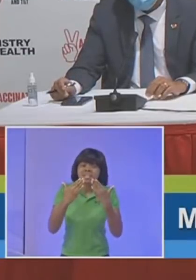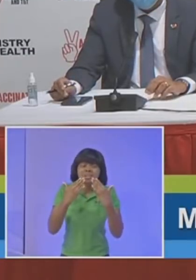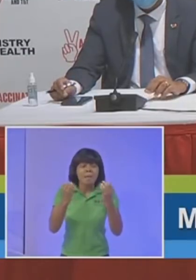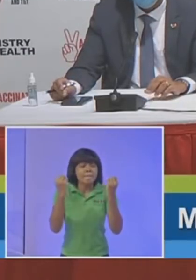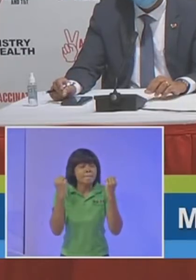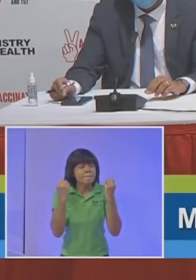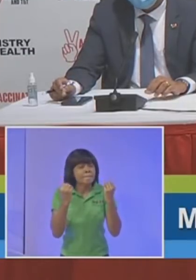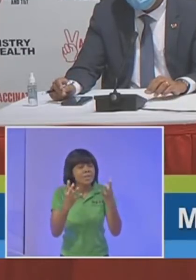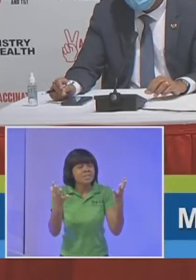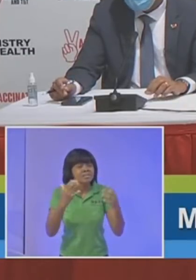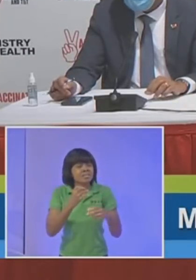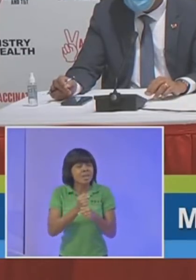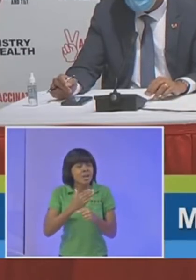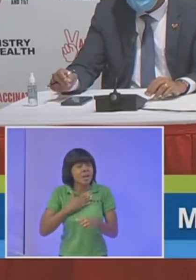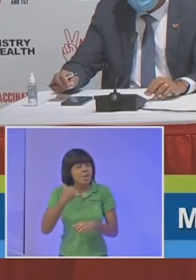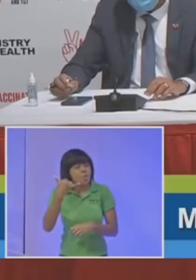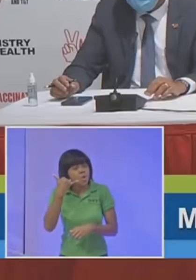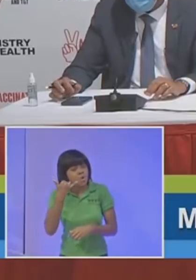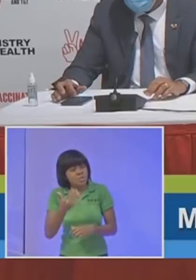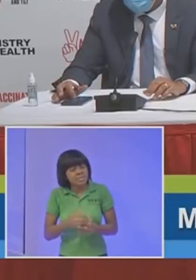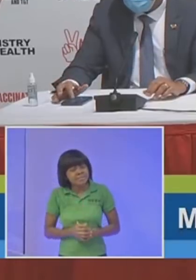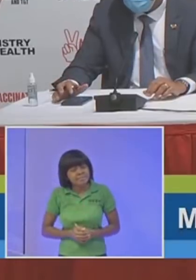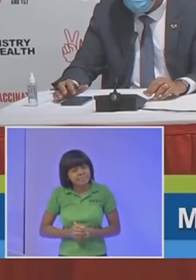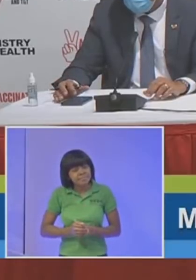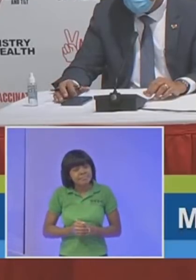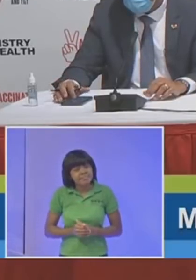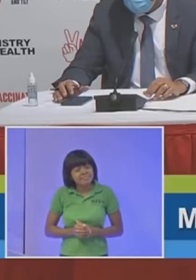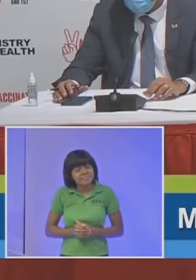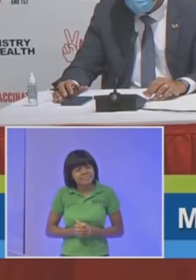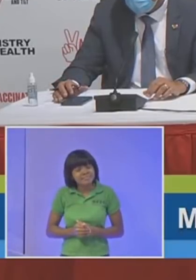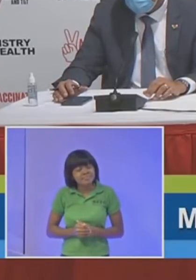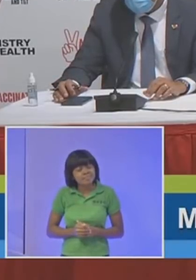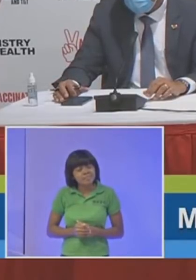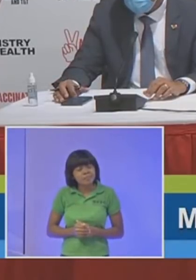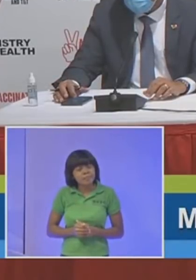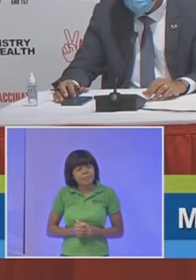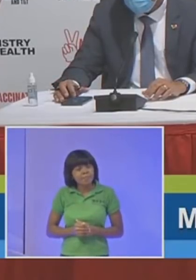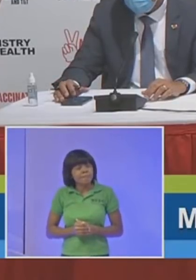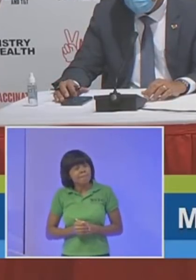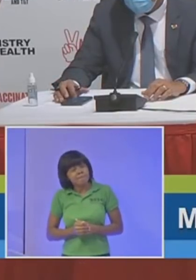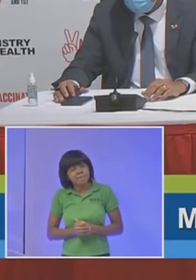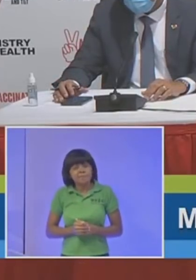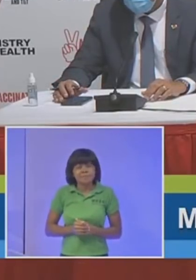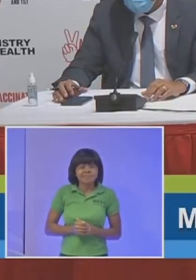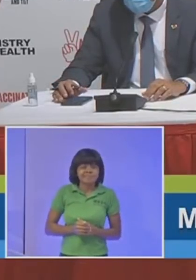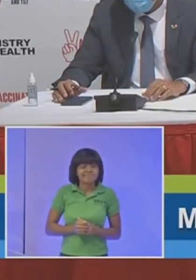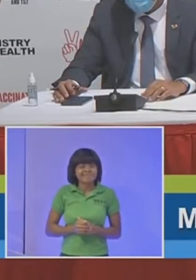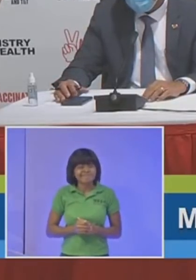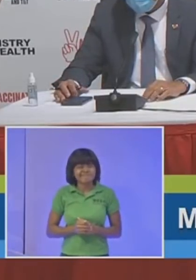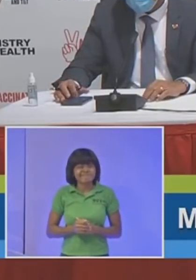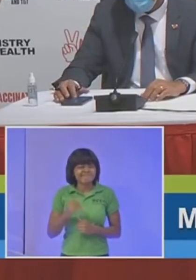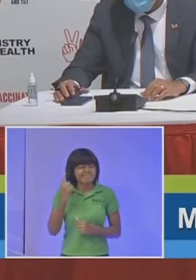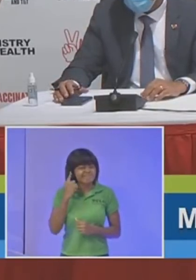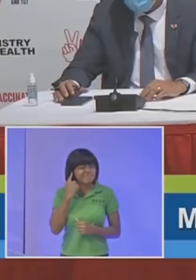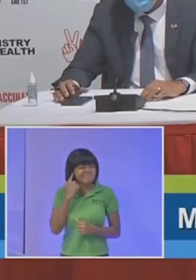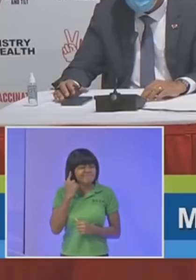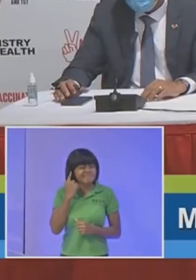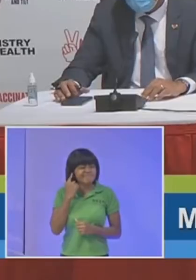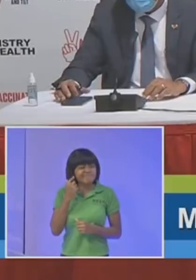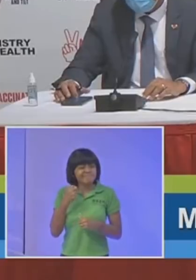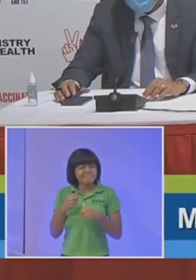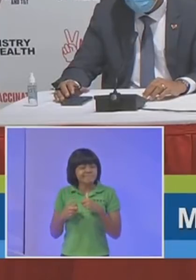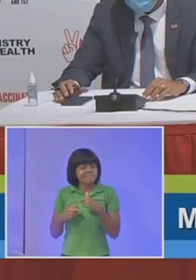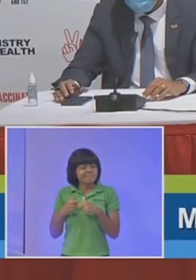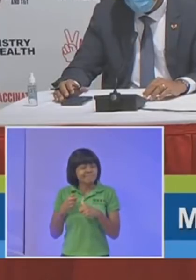call. Trying to just not answer call, just I'm sorry about that. Just in terms of two things very quickly. One, sorry, Mr.